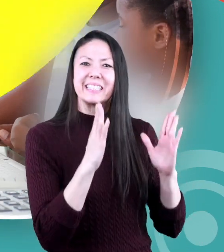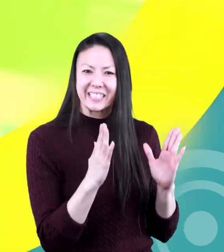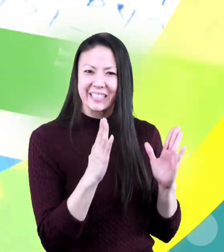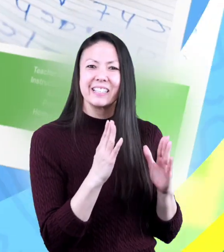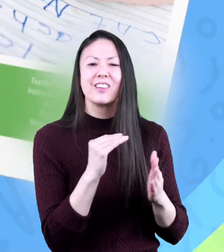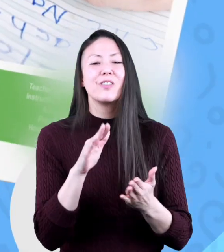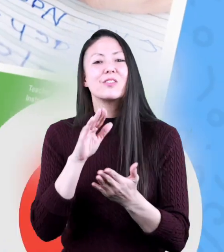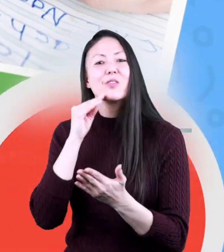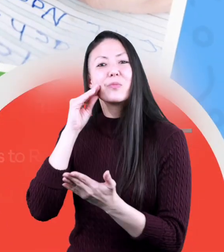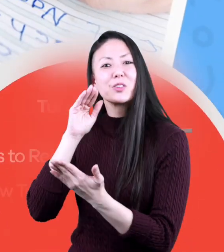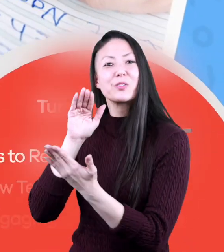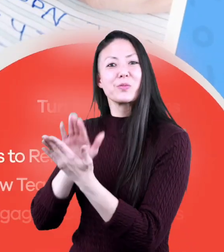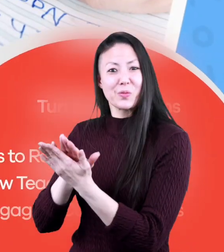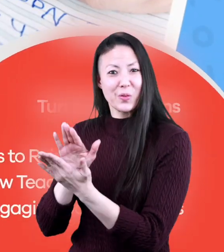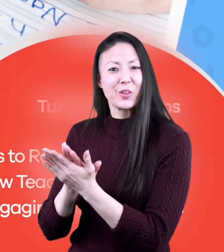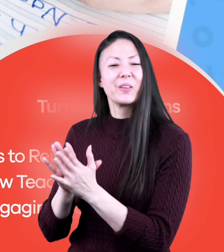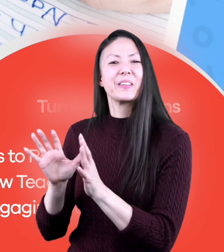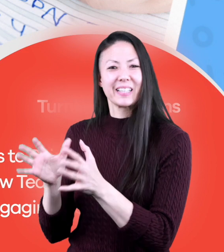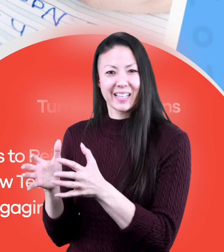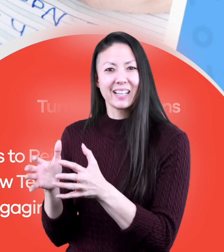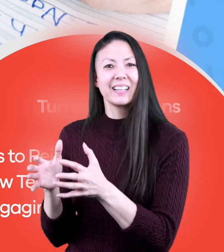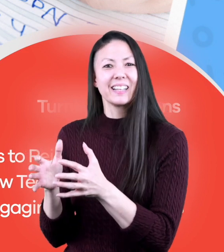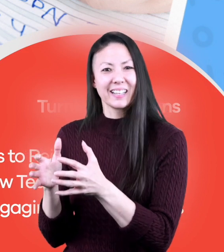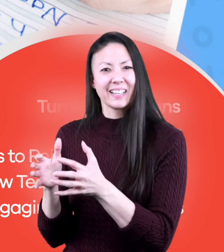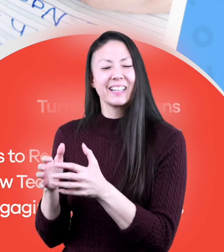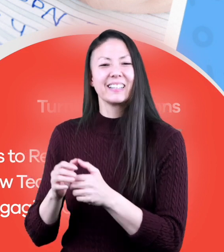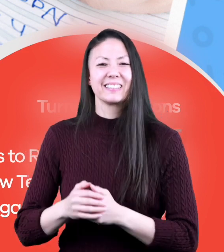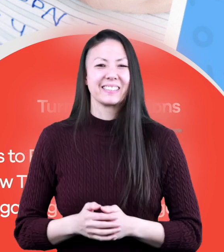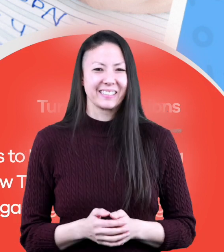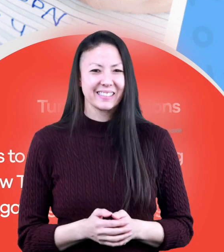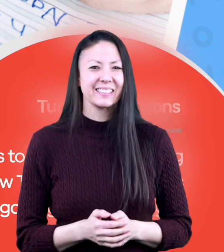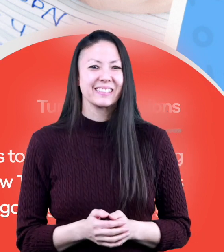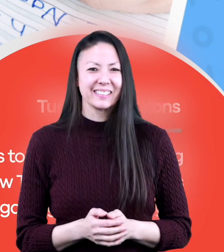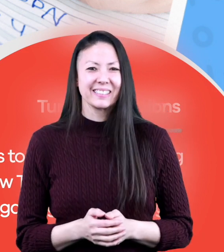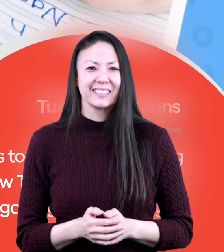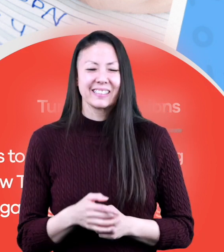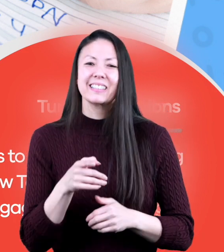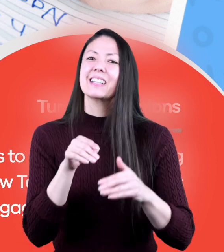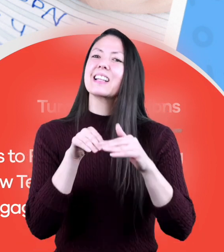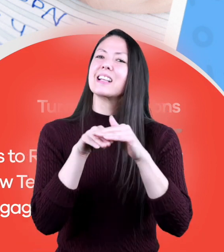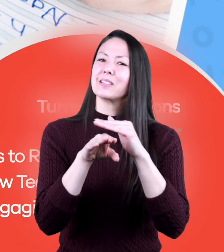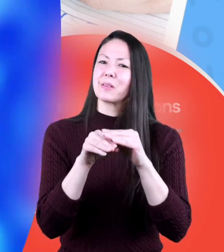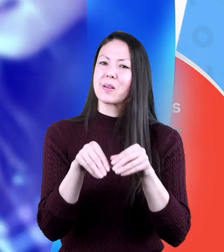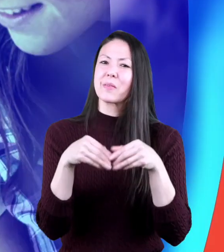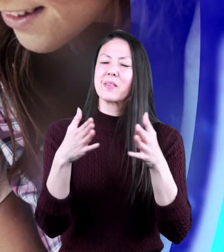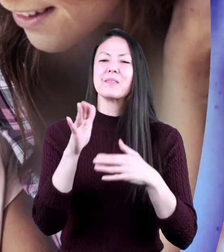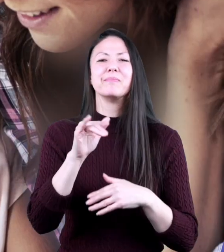resources and turnkey solutions for teachers and homeschoolers.